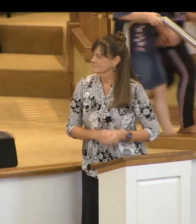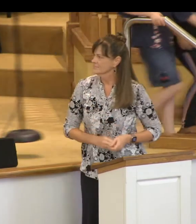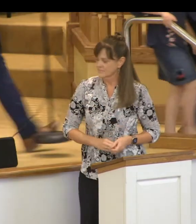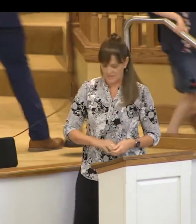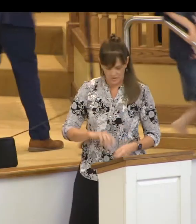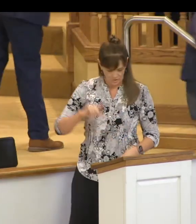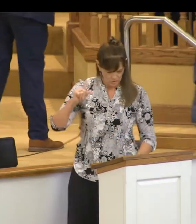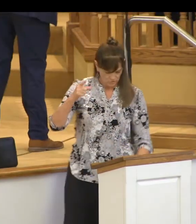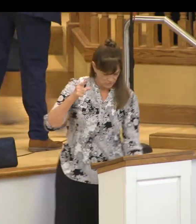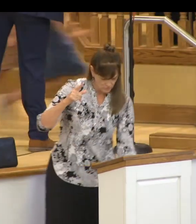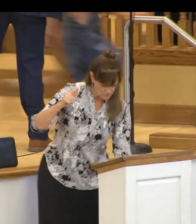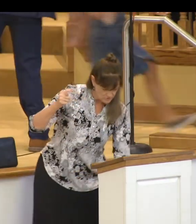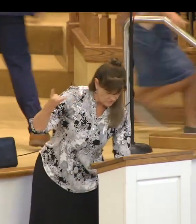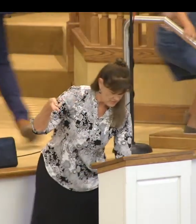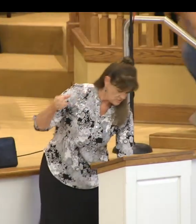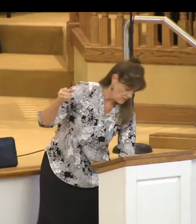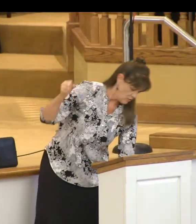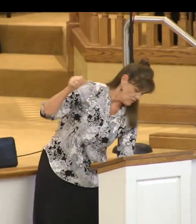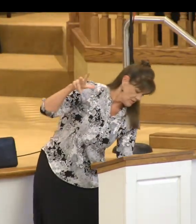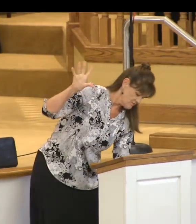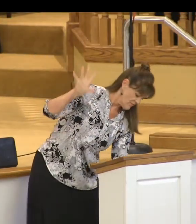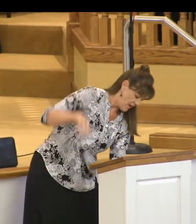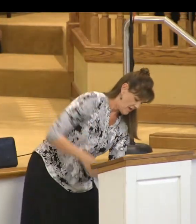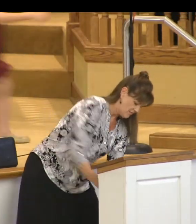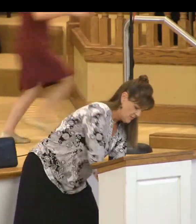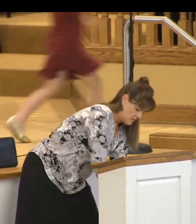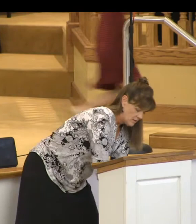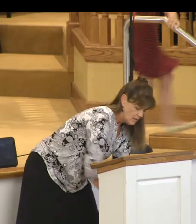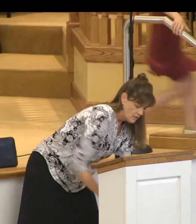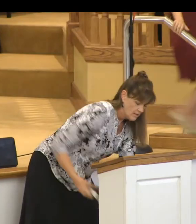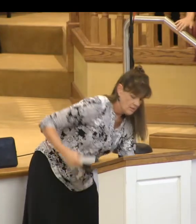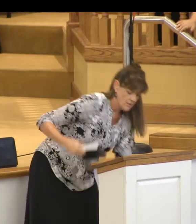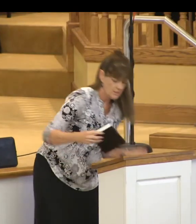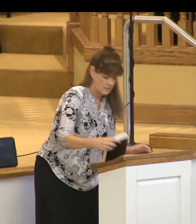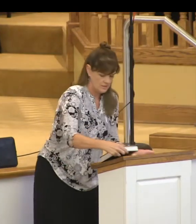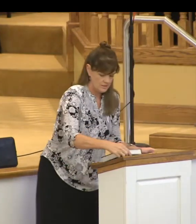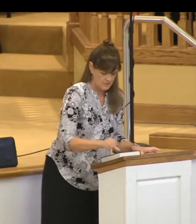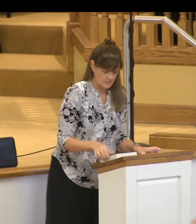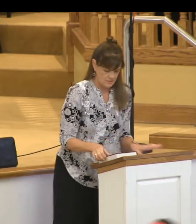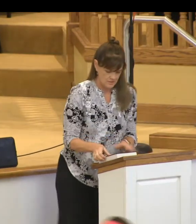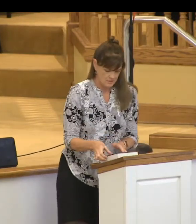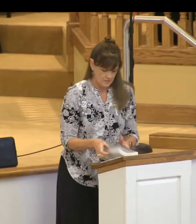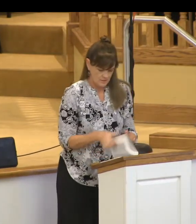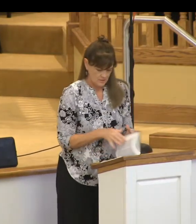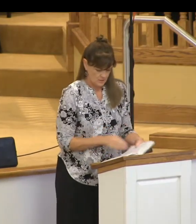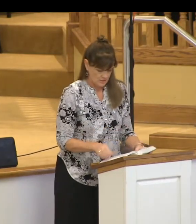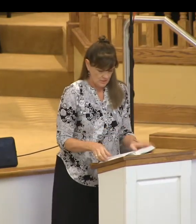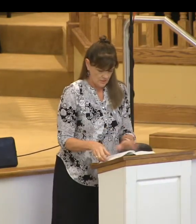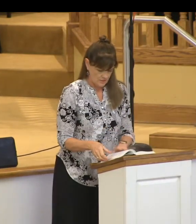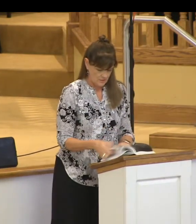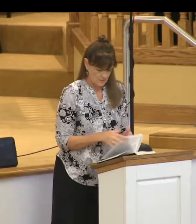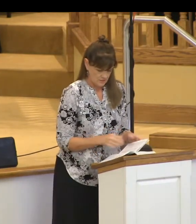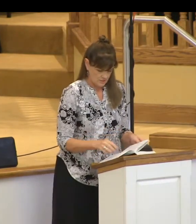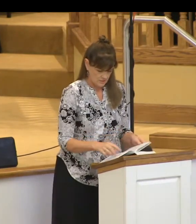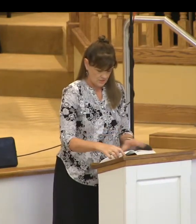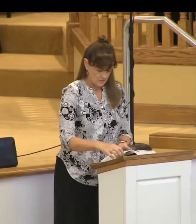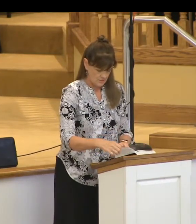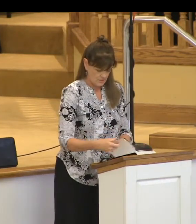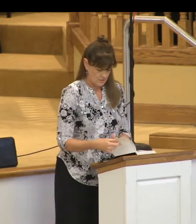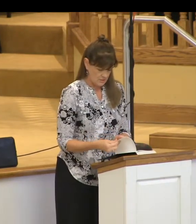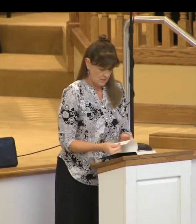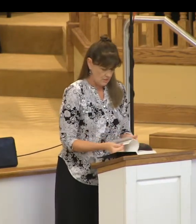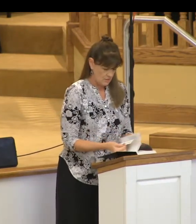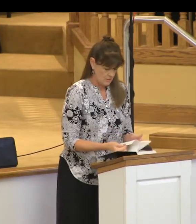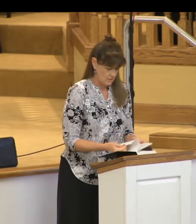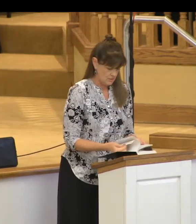Thessalonians 5 this evening. I'll let you stay seated. And my daughter was signing to me from the front there, saying, "Man, Josh Lato's a savage wearing that polo